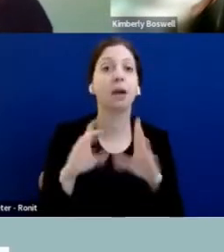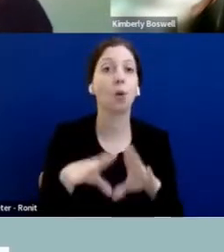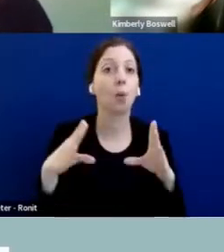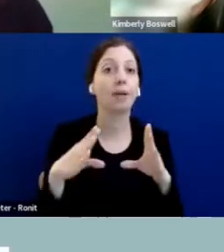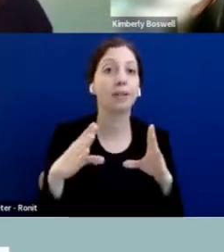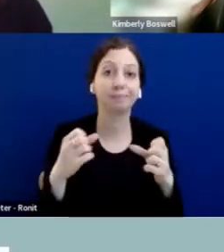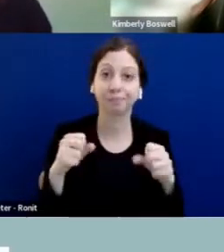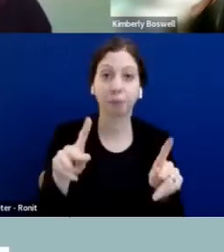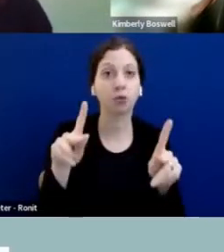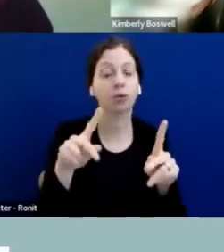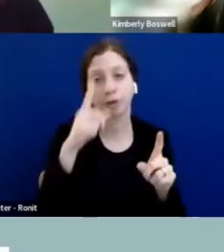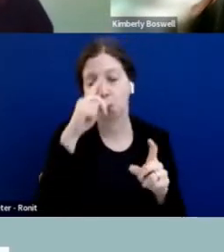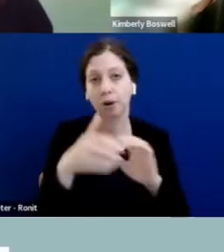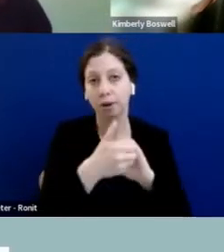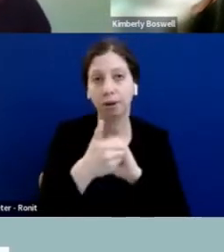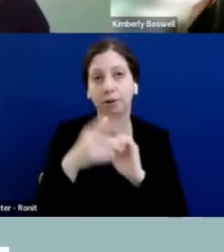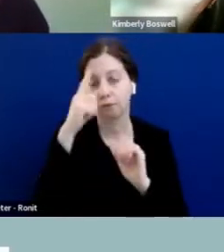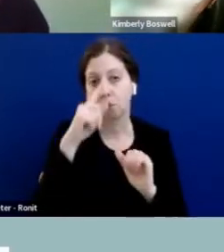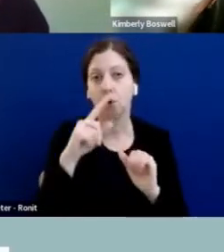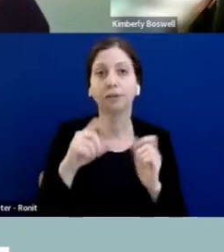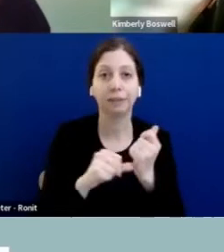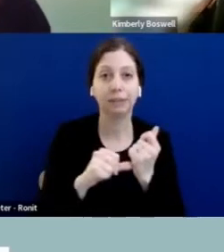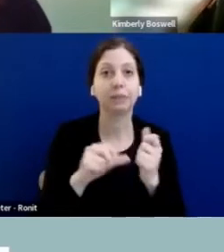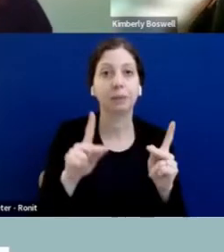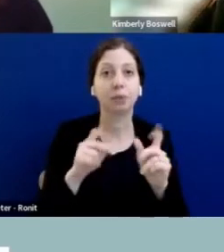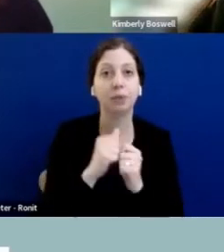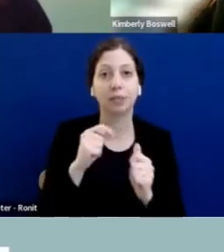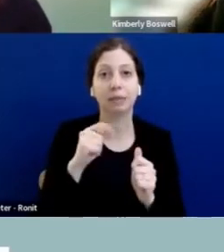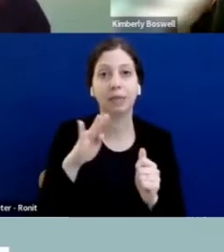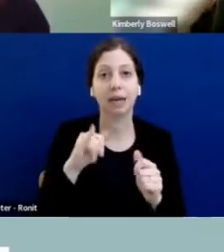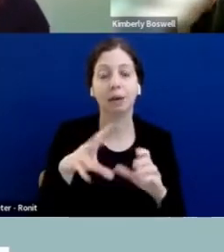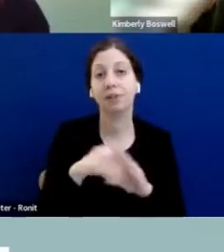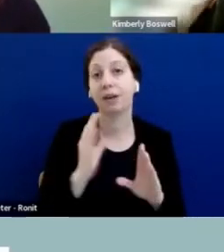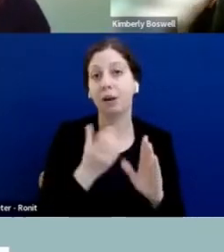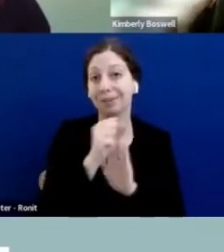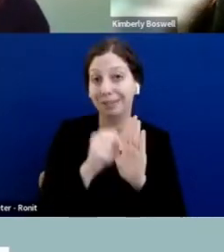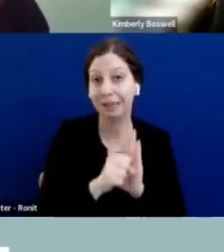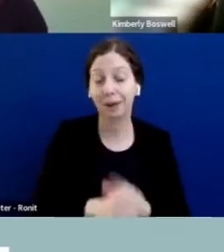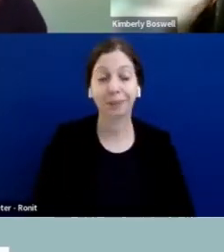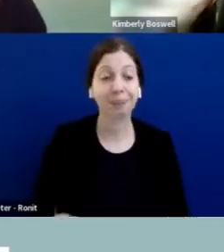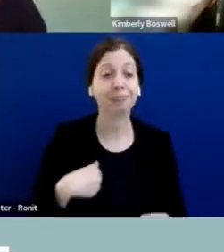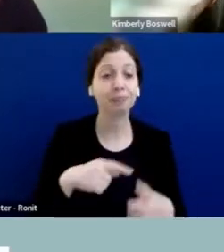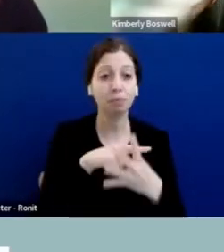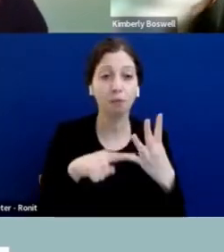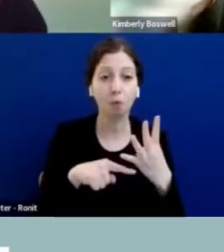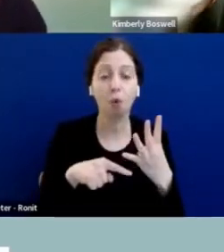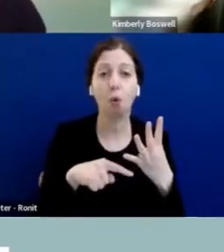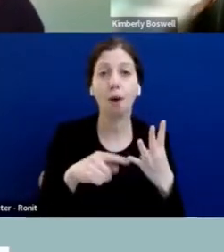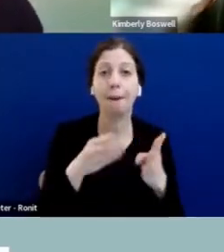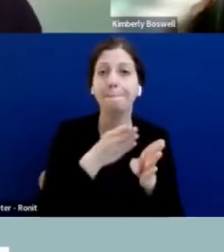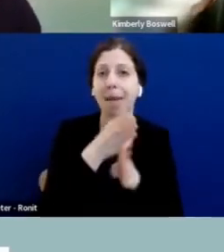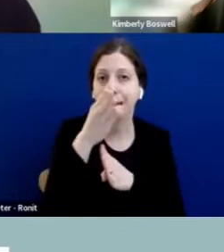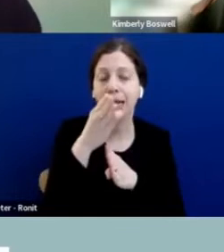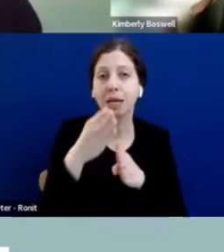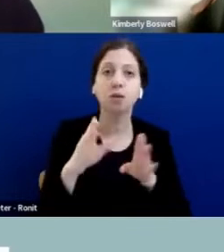collaboration to assist individuals with TBI within our state. So we had 4 main doors that opened, and I want to talk about those